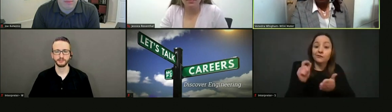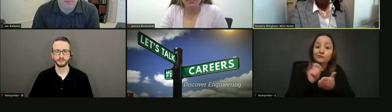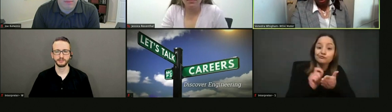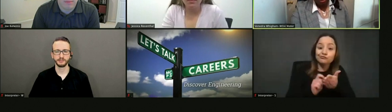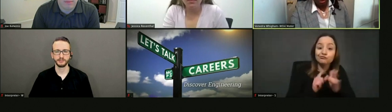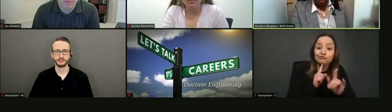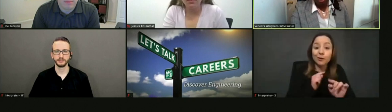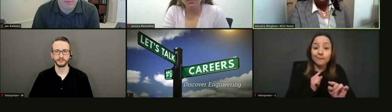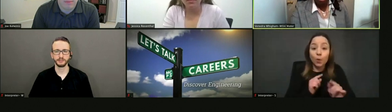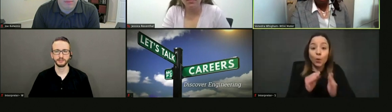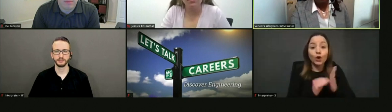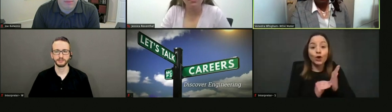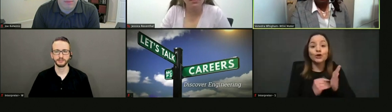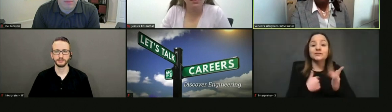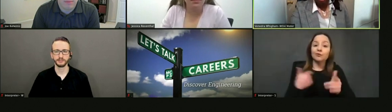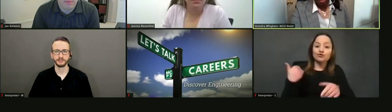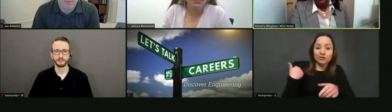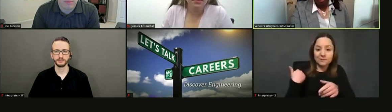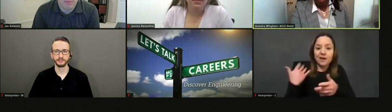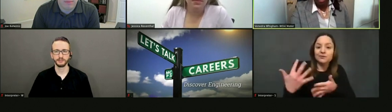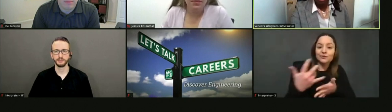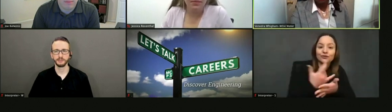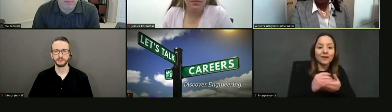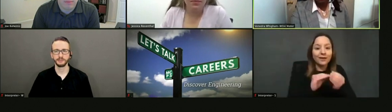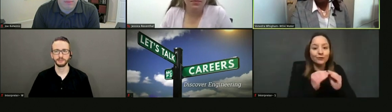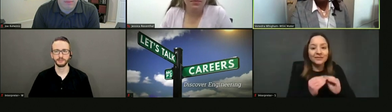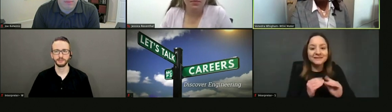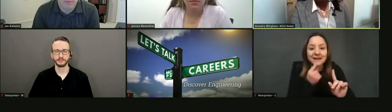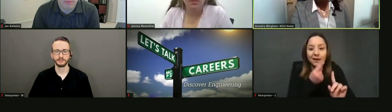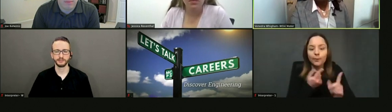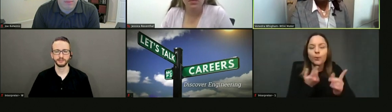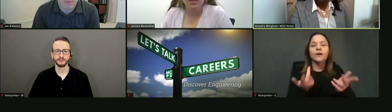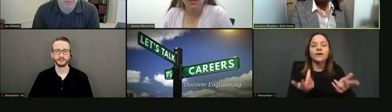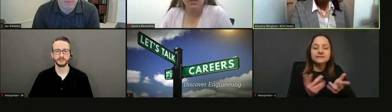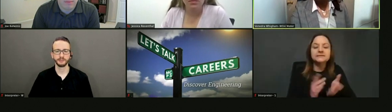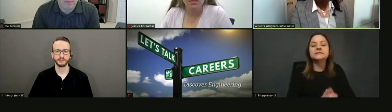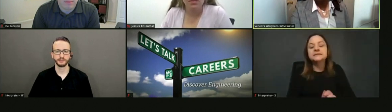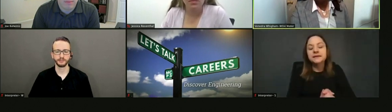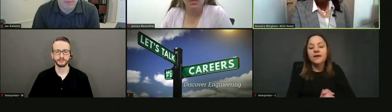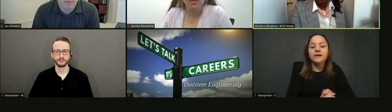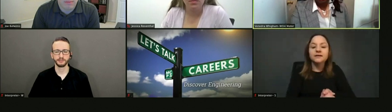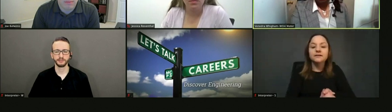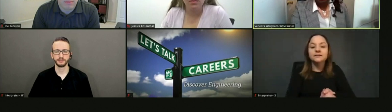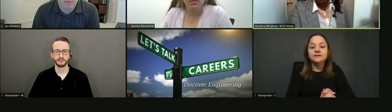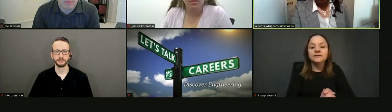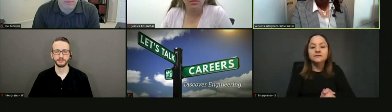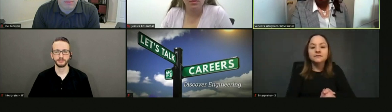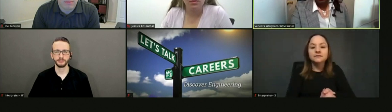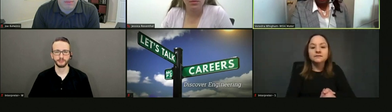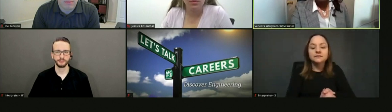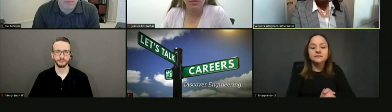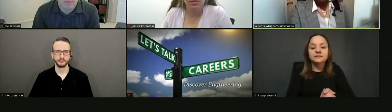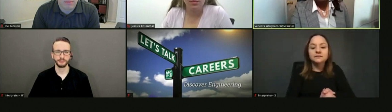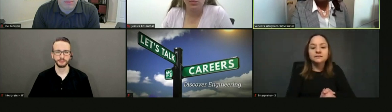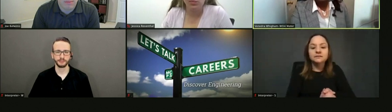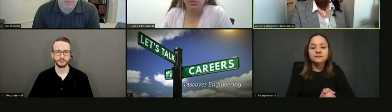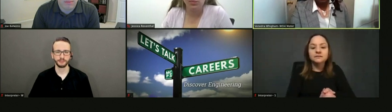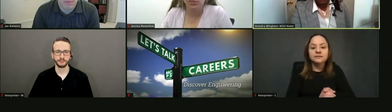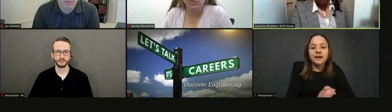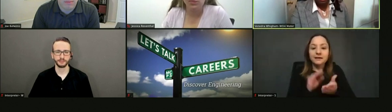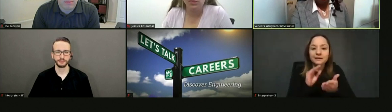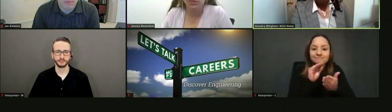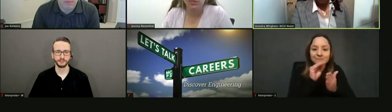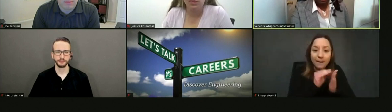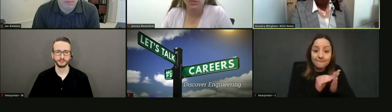I was responsible for the report, gathering all the data points, and compiling all the data together and